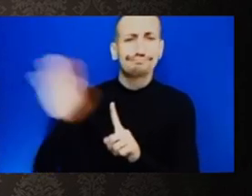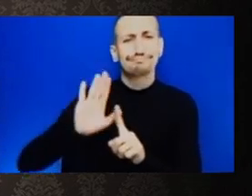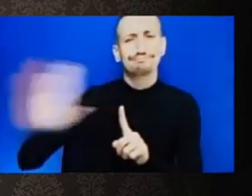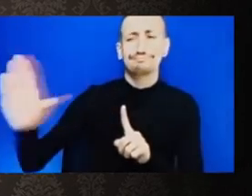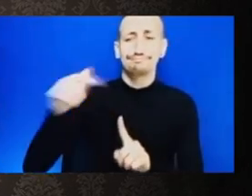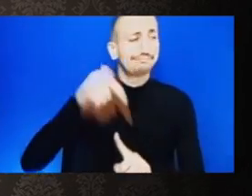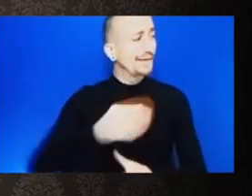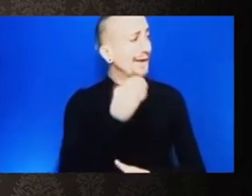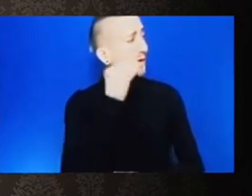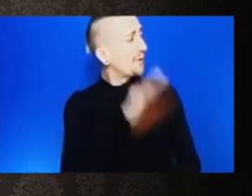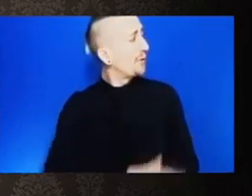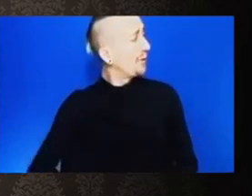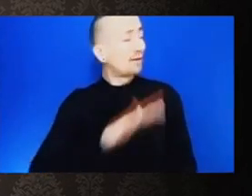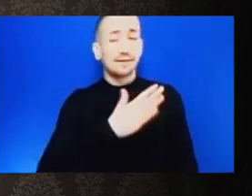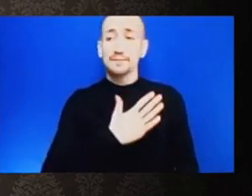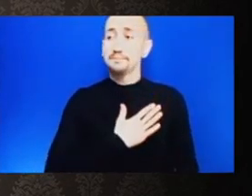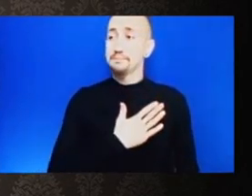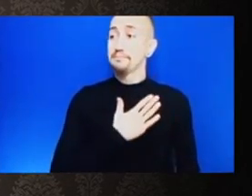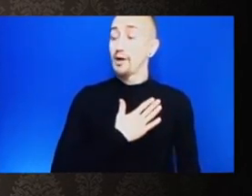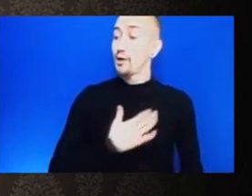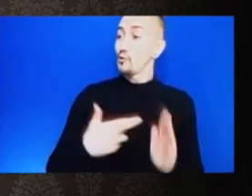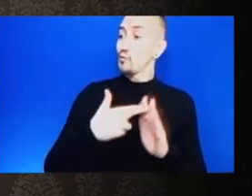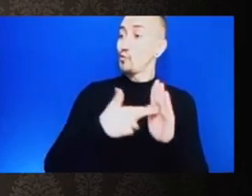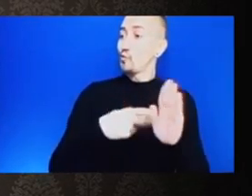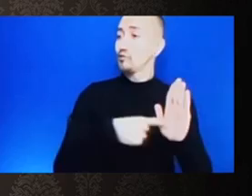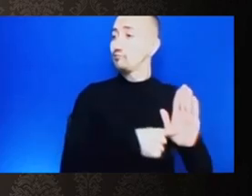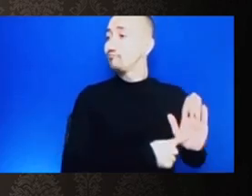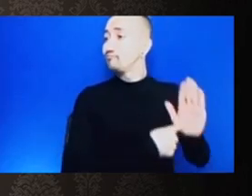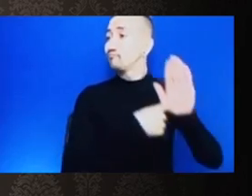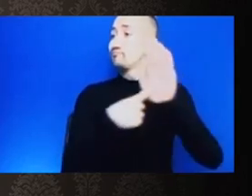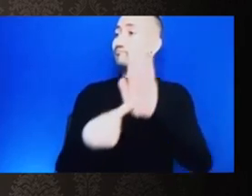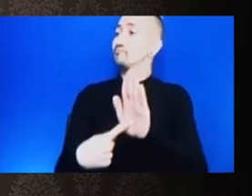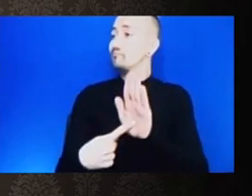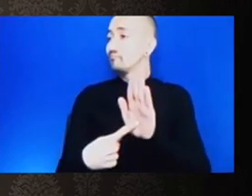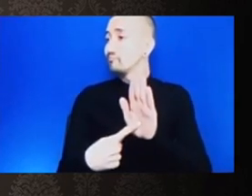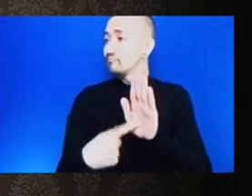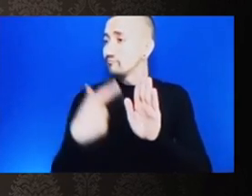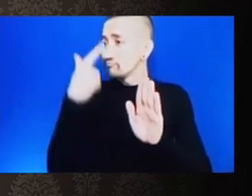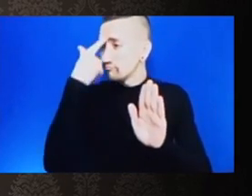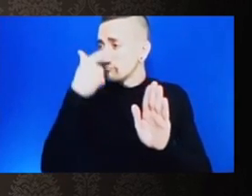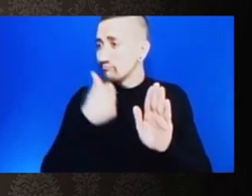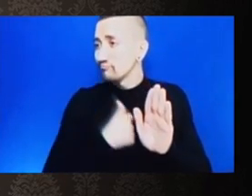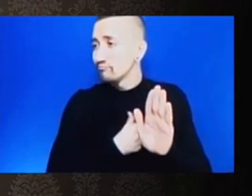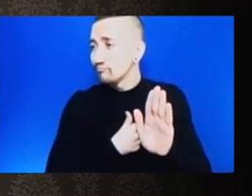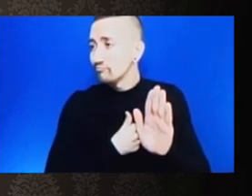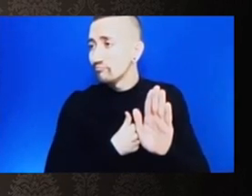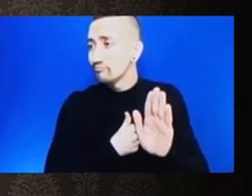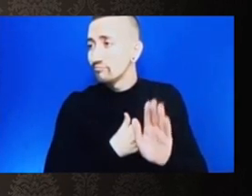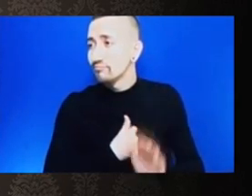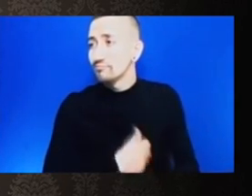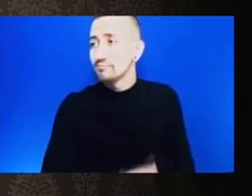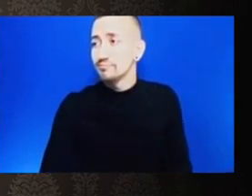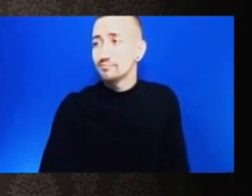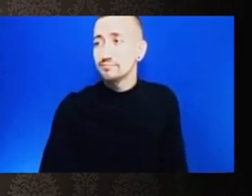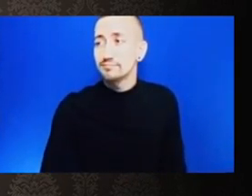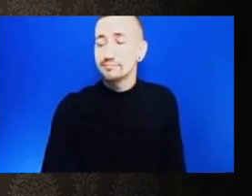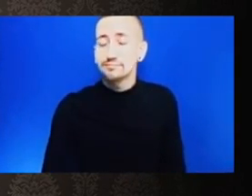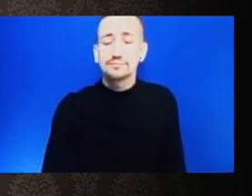must adhere to. Welcome to my home. See, I got rules of my own.